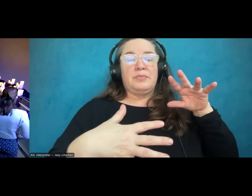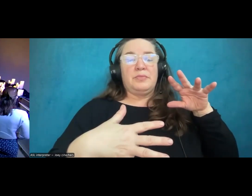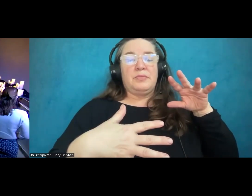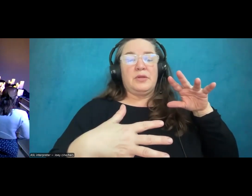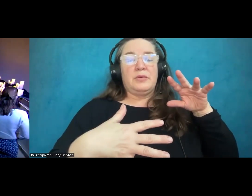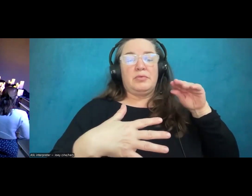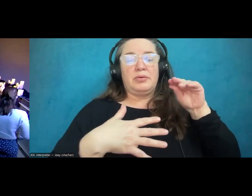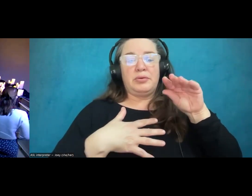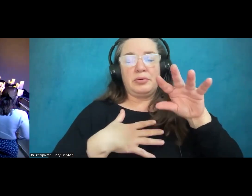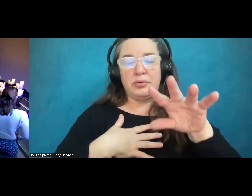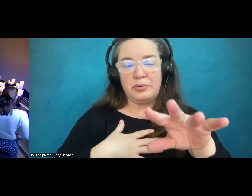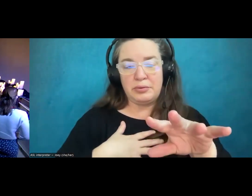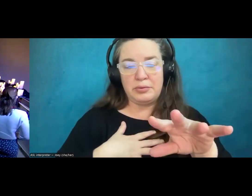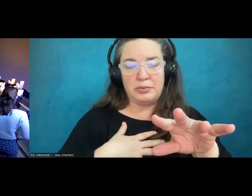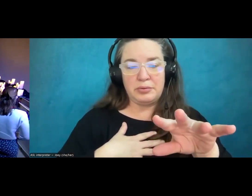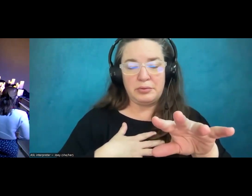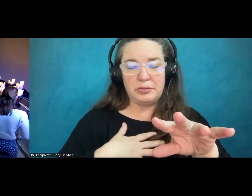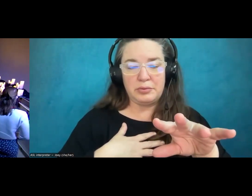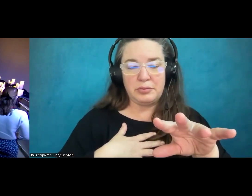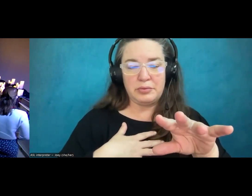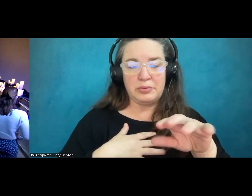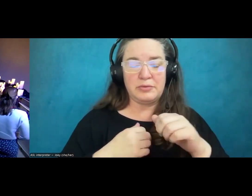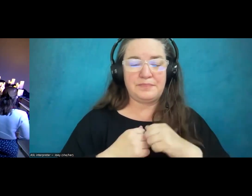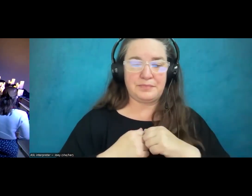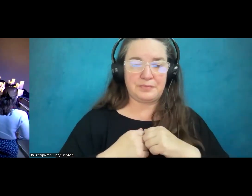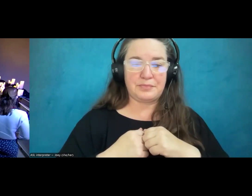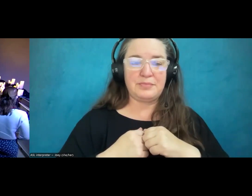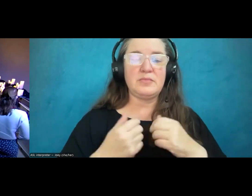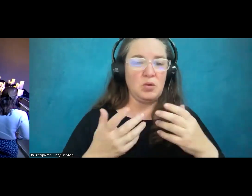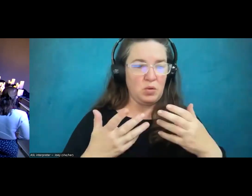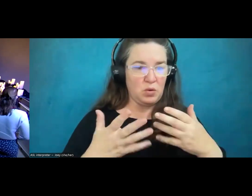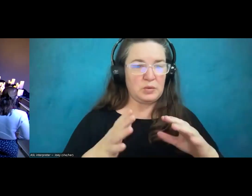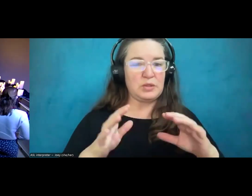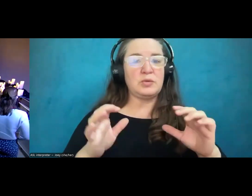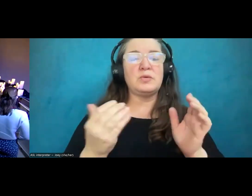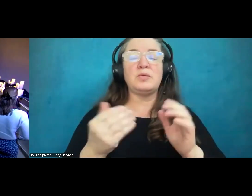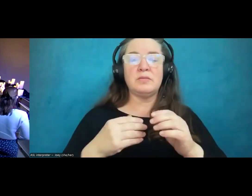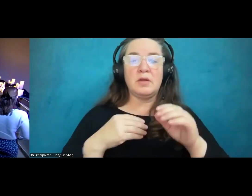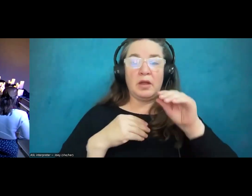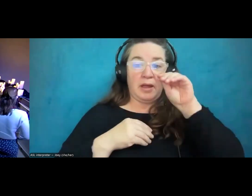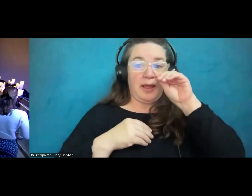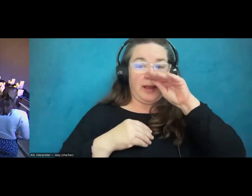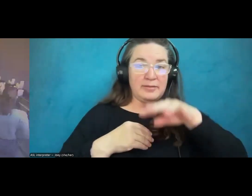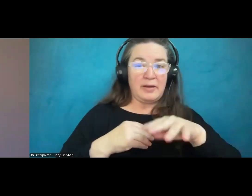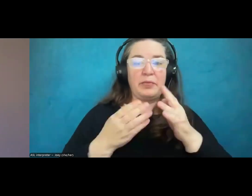and exhale. I think you're already doing it, but this is through your nose. So inhale,